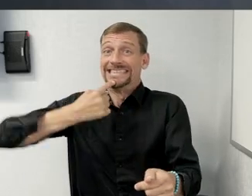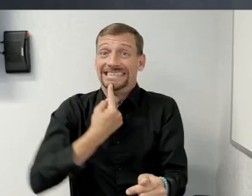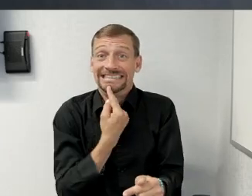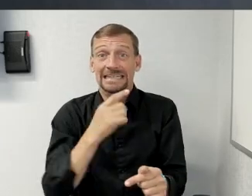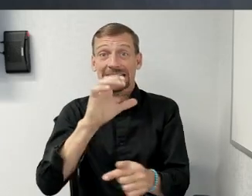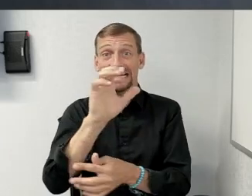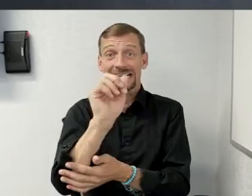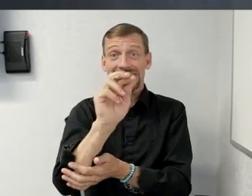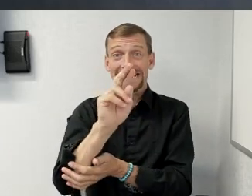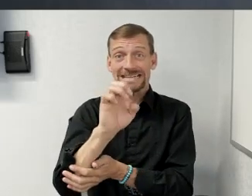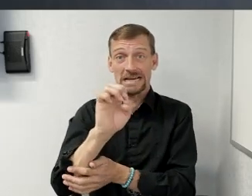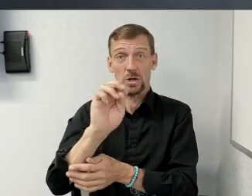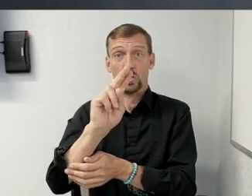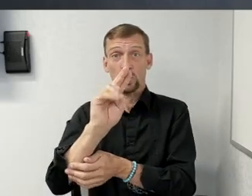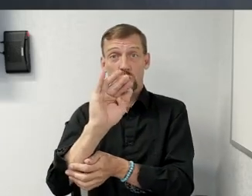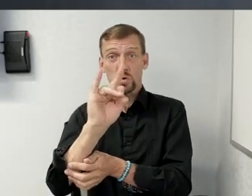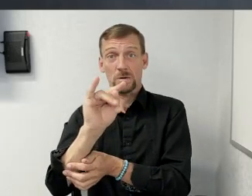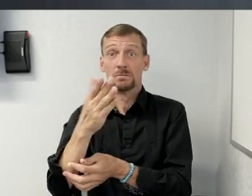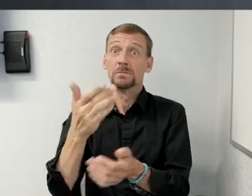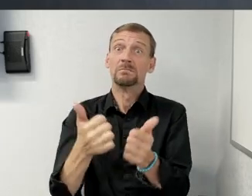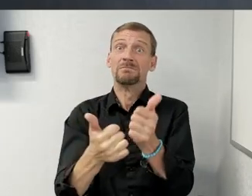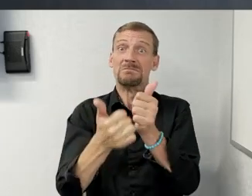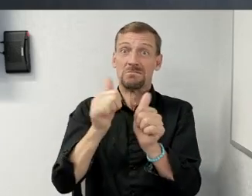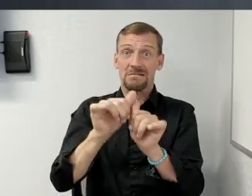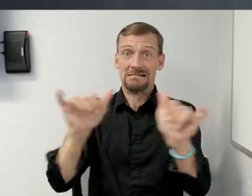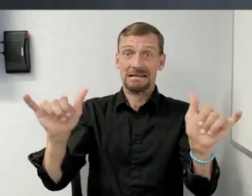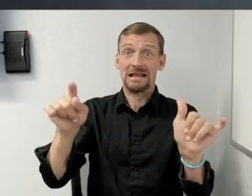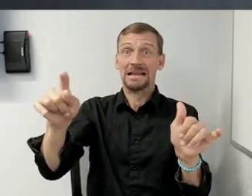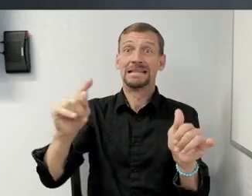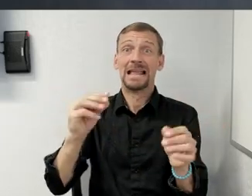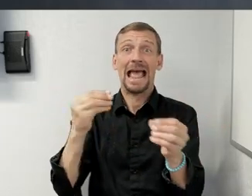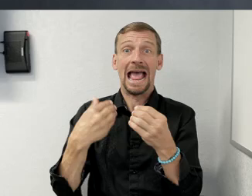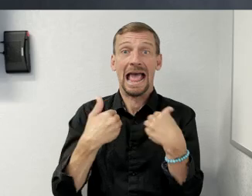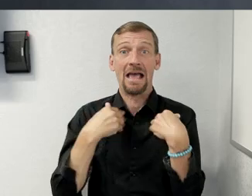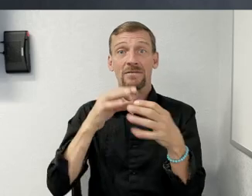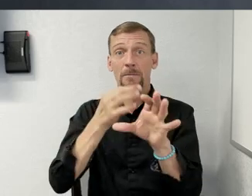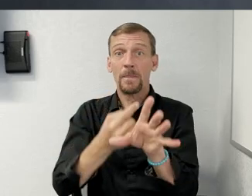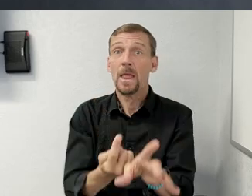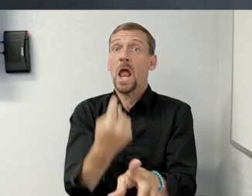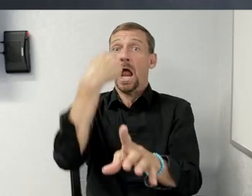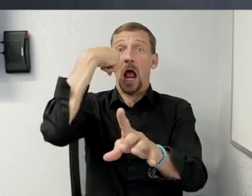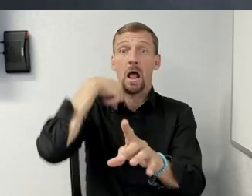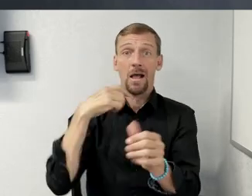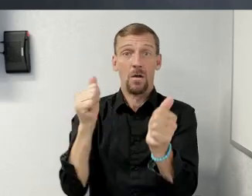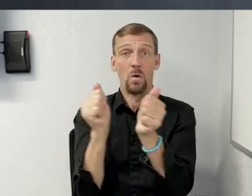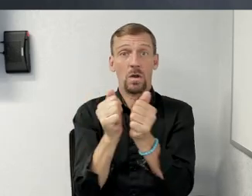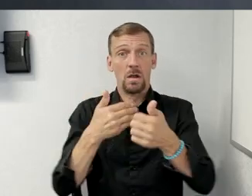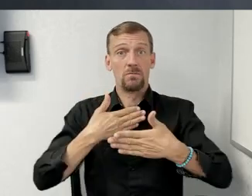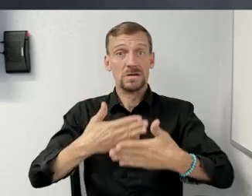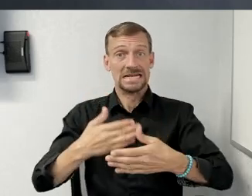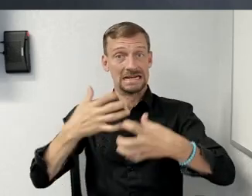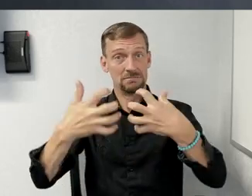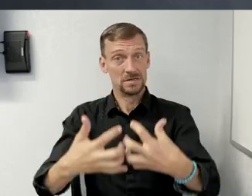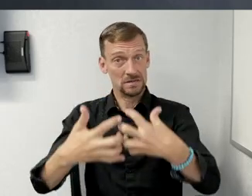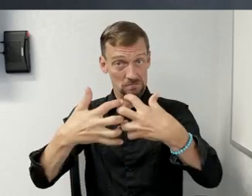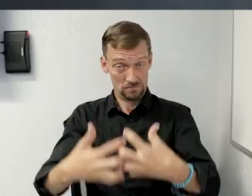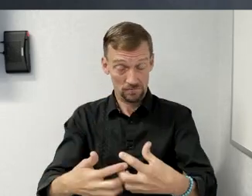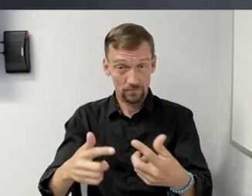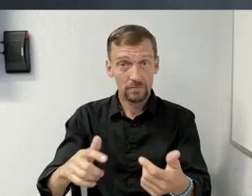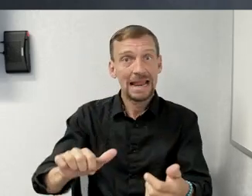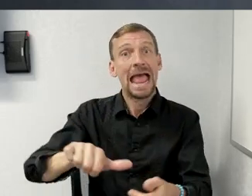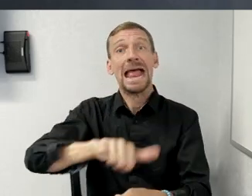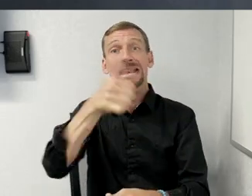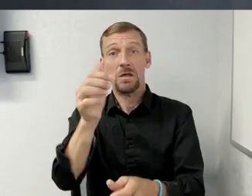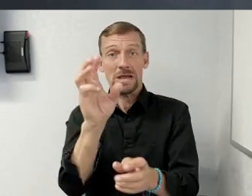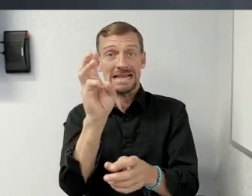unit. Likely, most of them are intubated on a ventilator right now. Another 6 are in